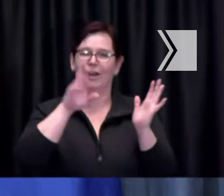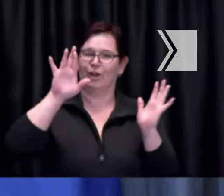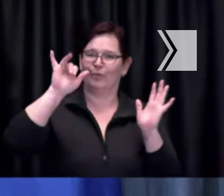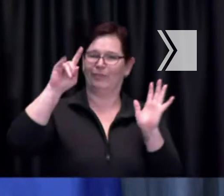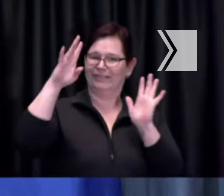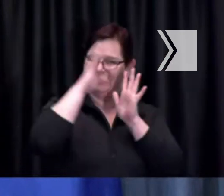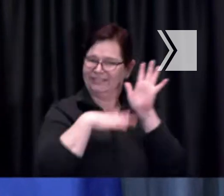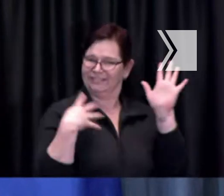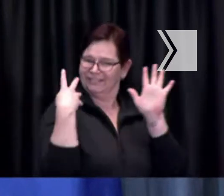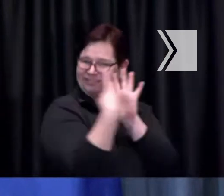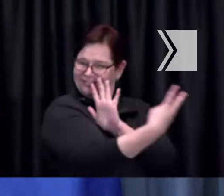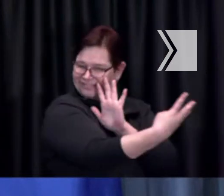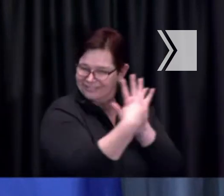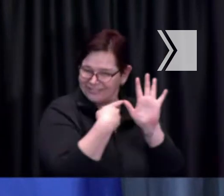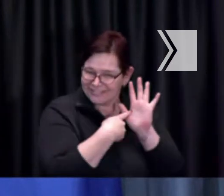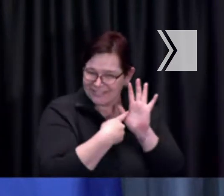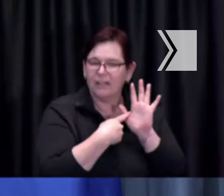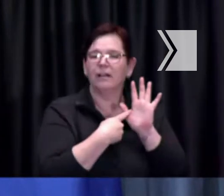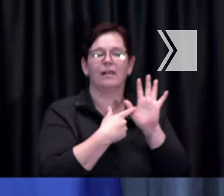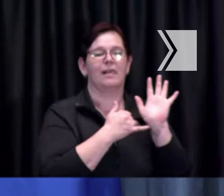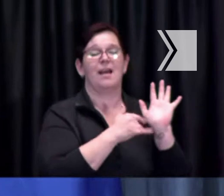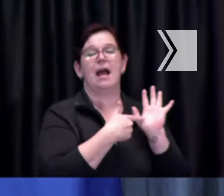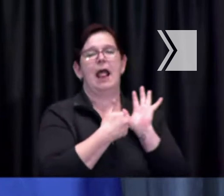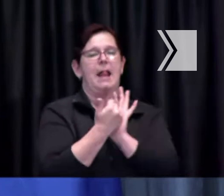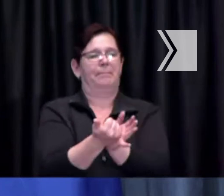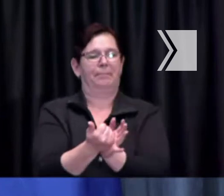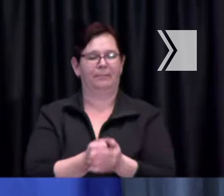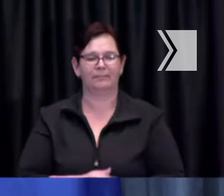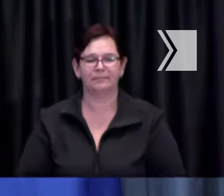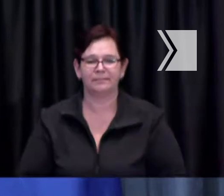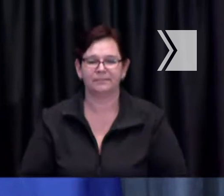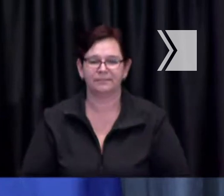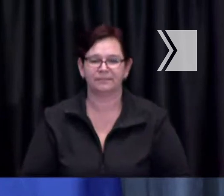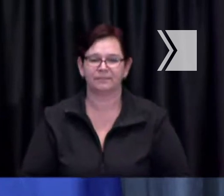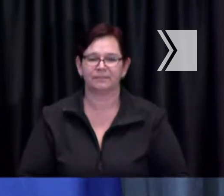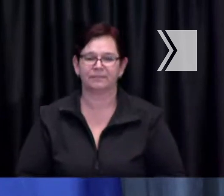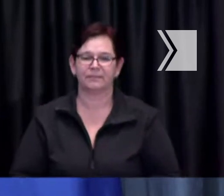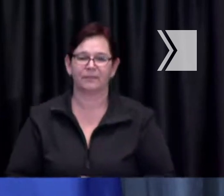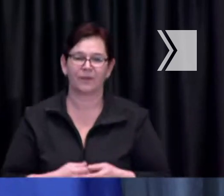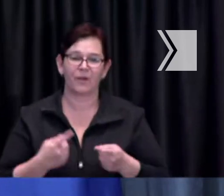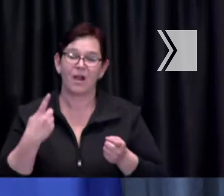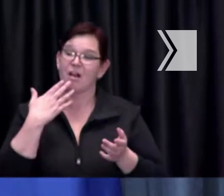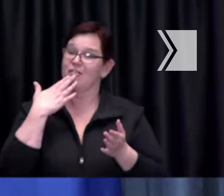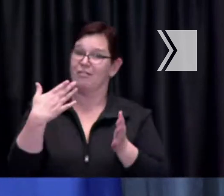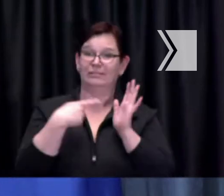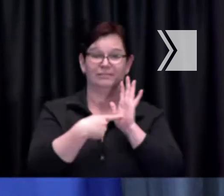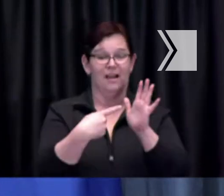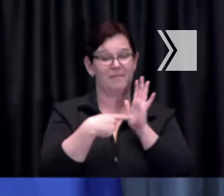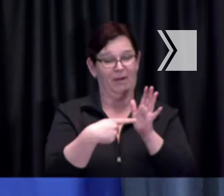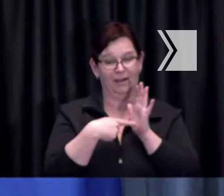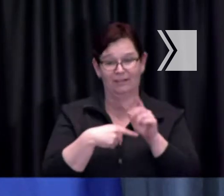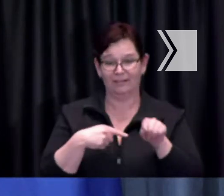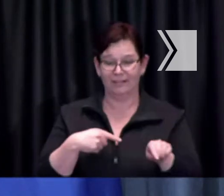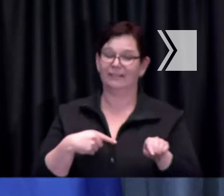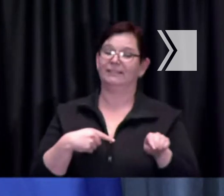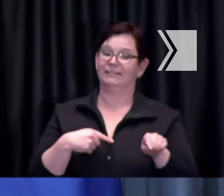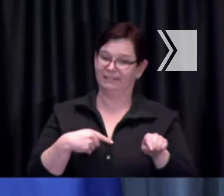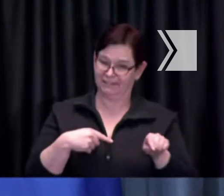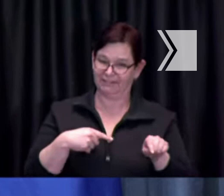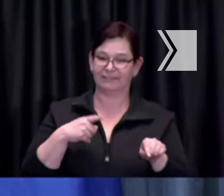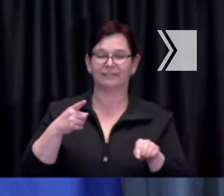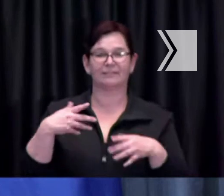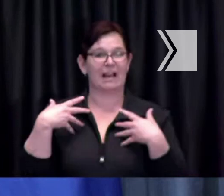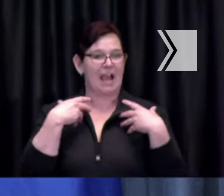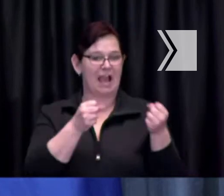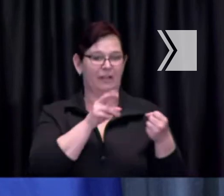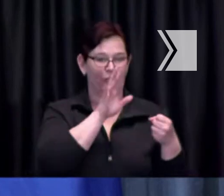to illustrate the point, and I chose one practical example of health risk and 2 that probably seem to most of us as